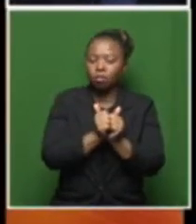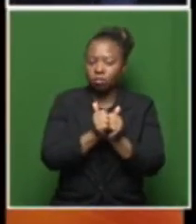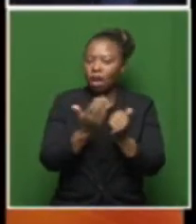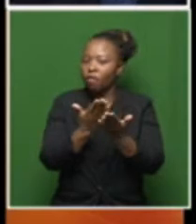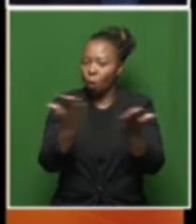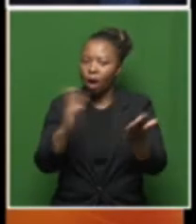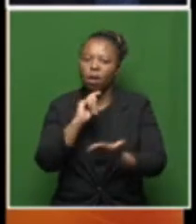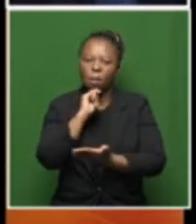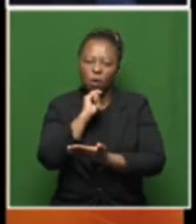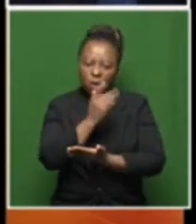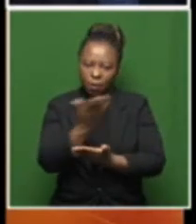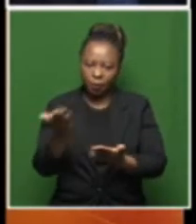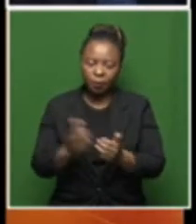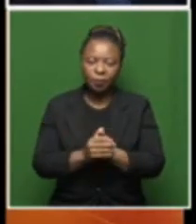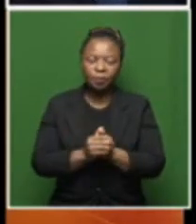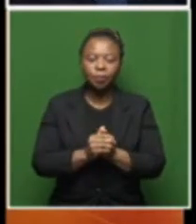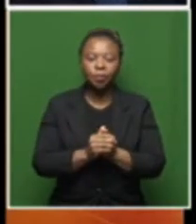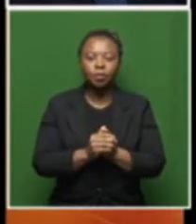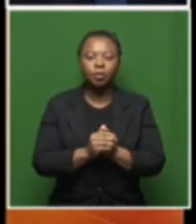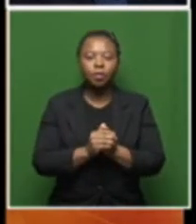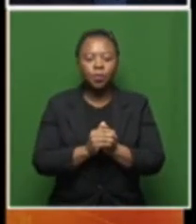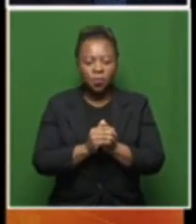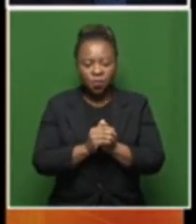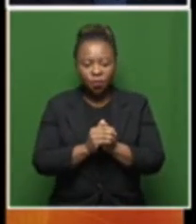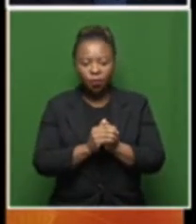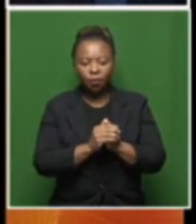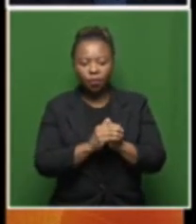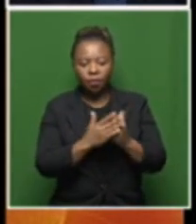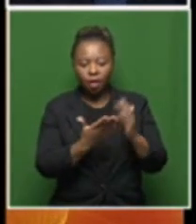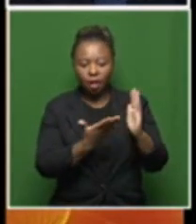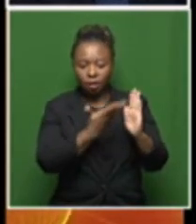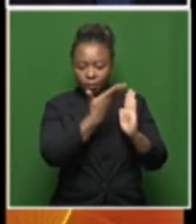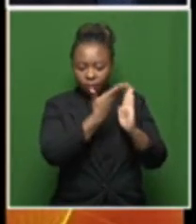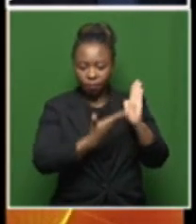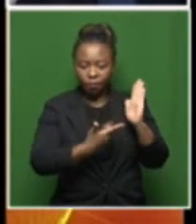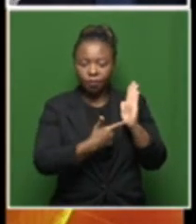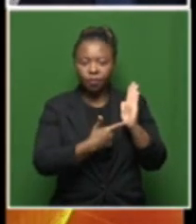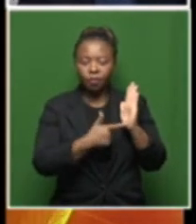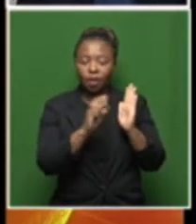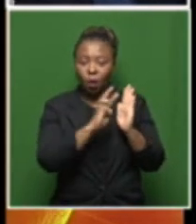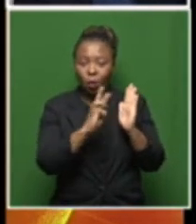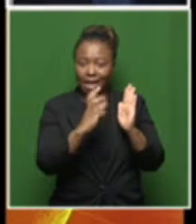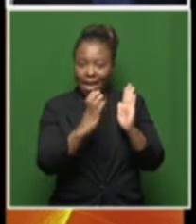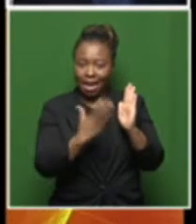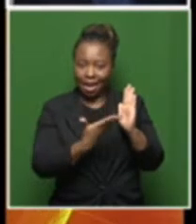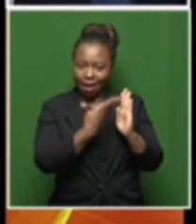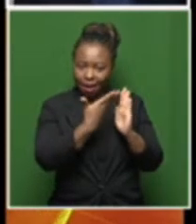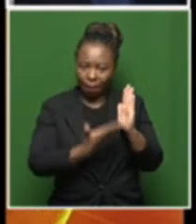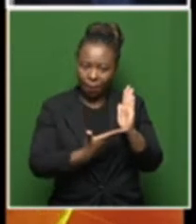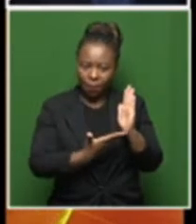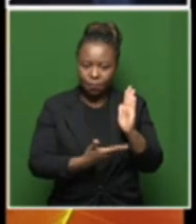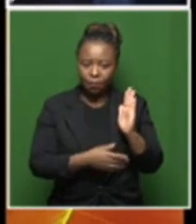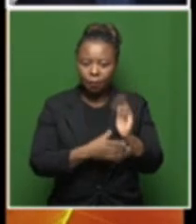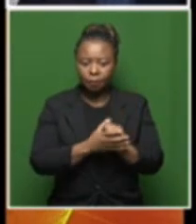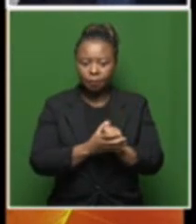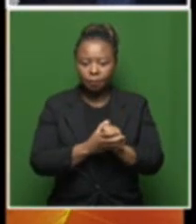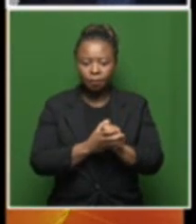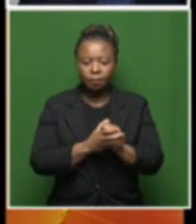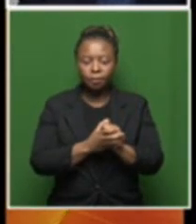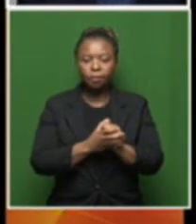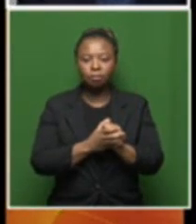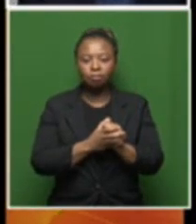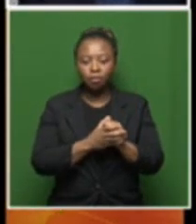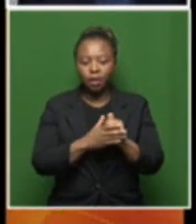everyone. Just to give you a picture of the Western Cape, this is from our